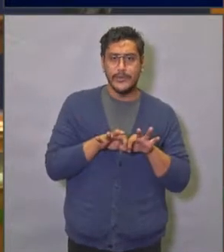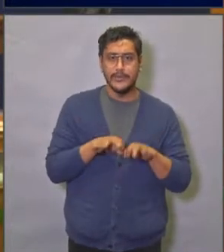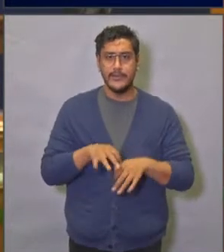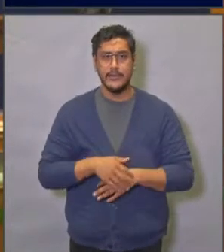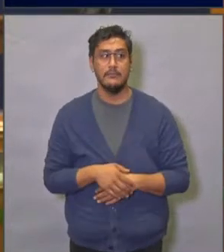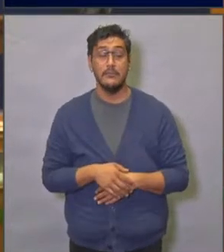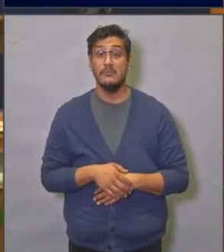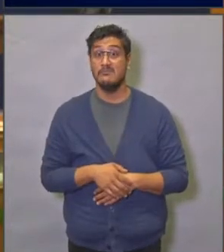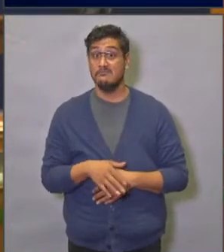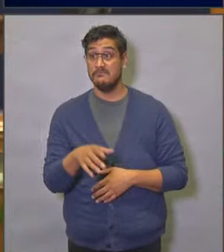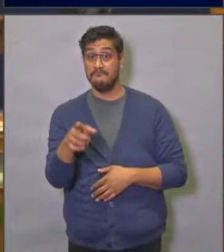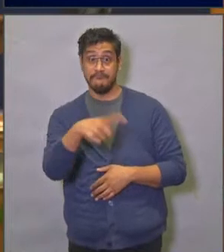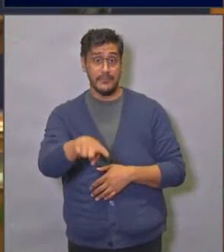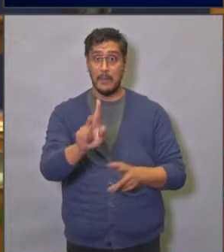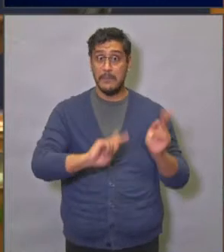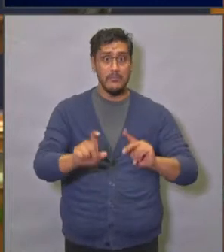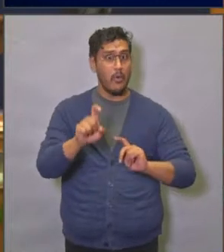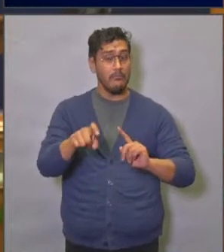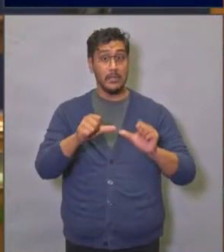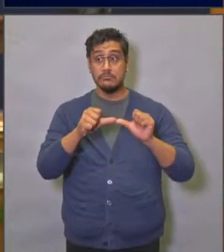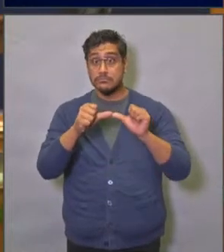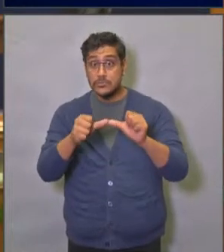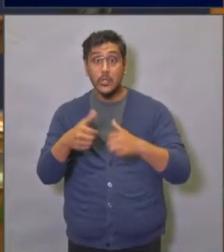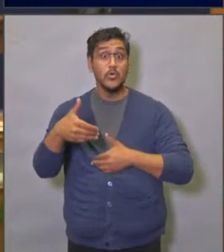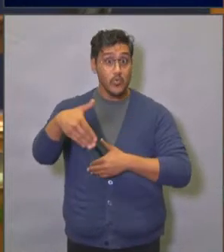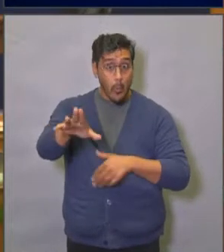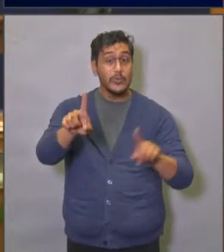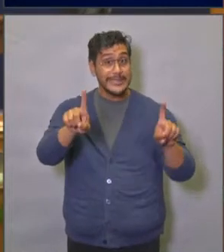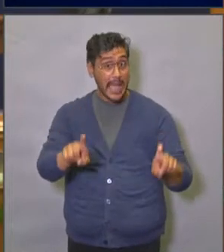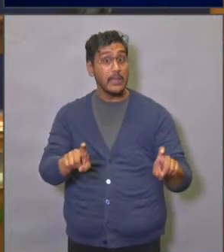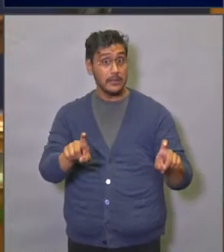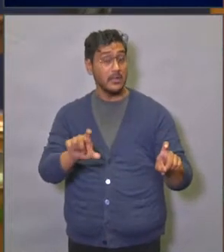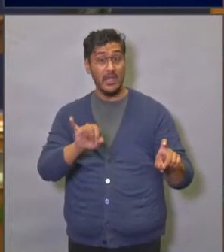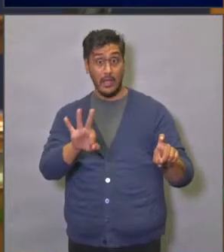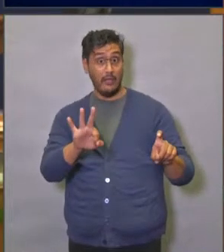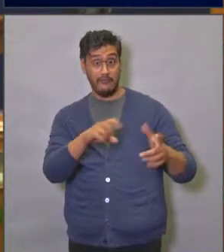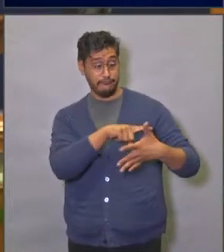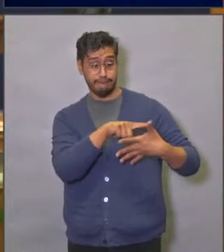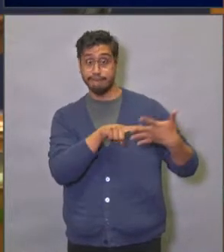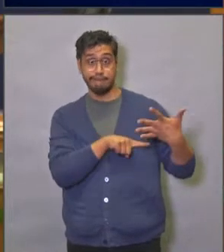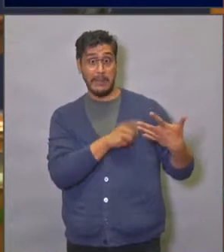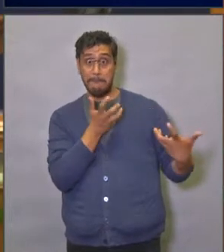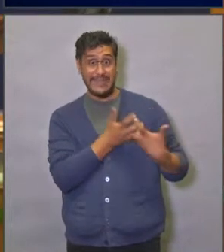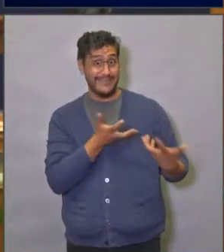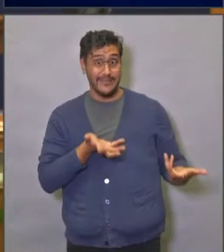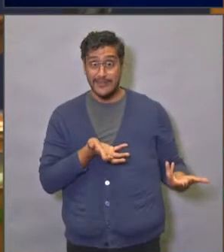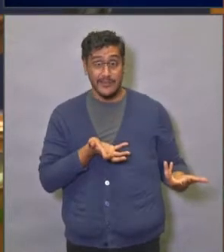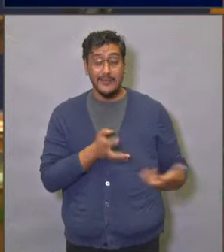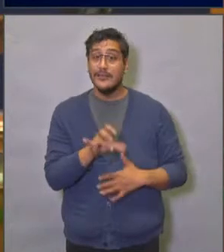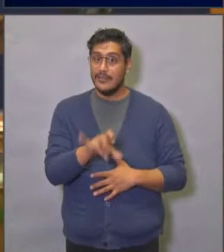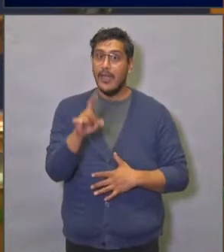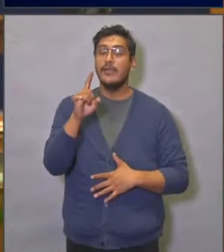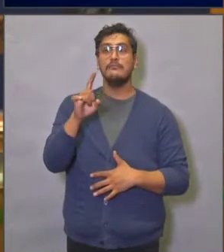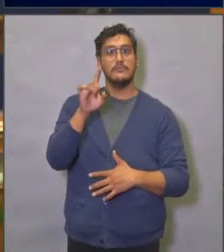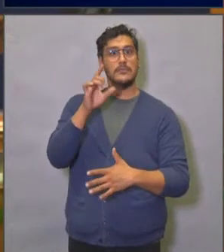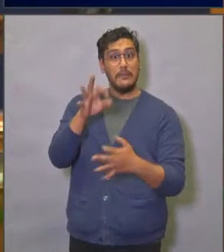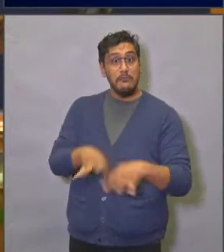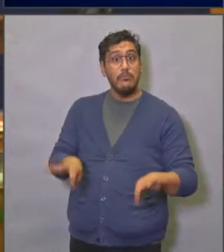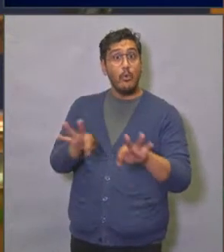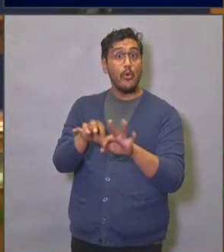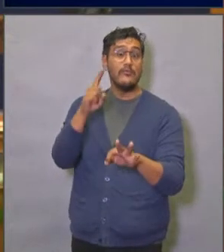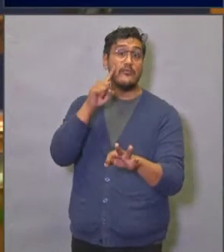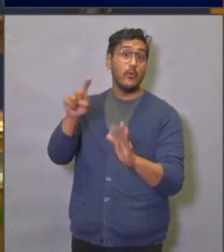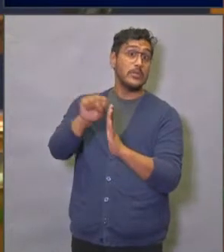people to continue to get testing if they do meet those criteria. It factors in, as you know, to the state's reopening plan and their